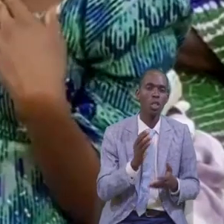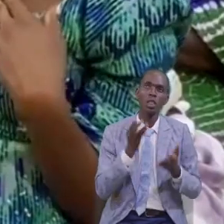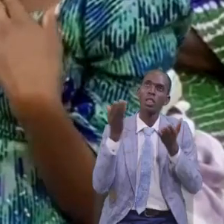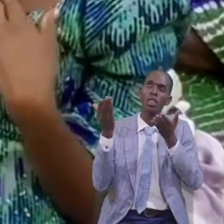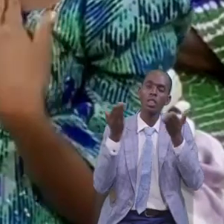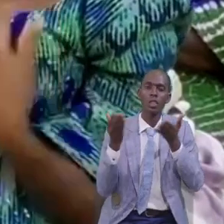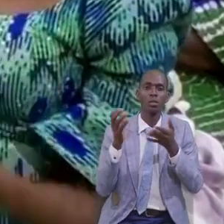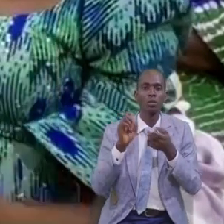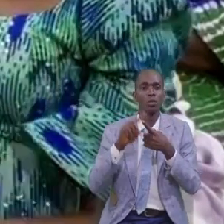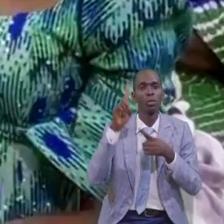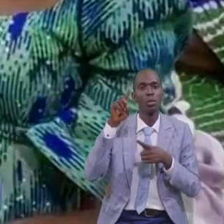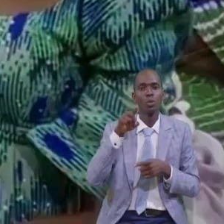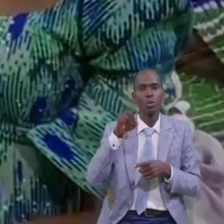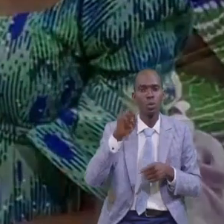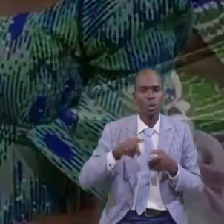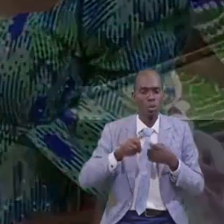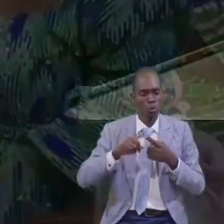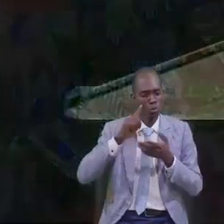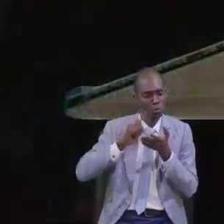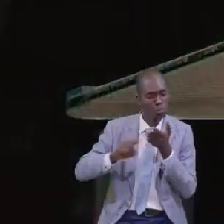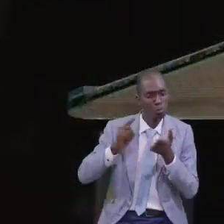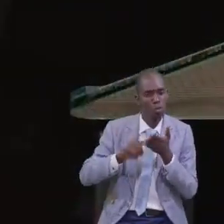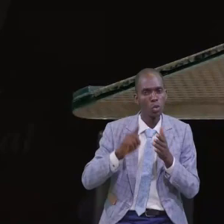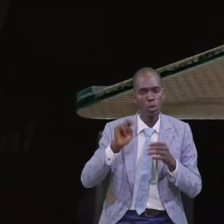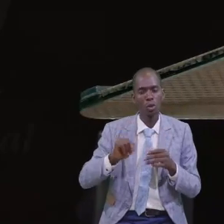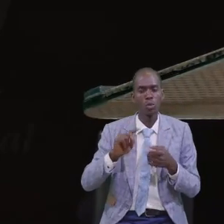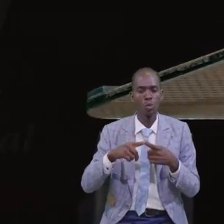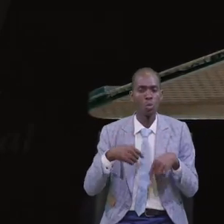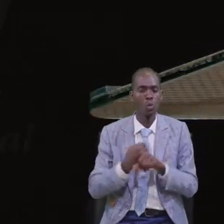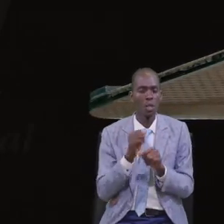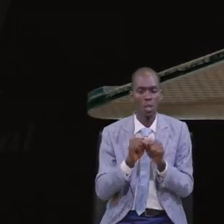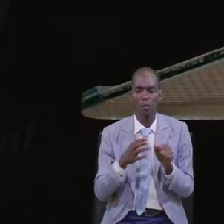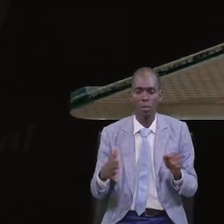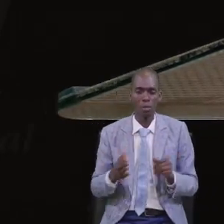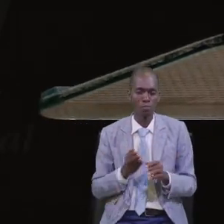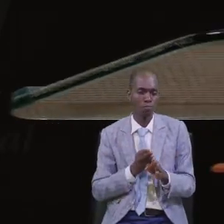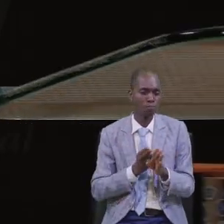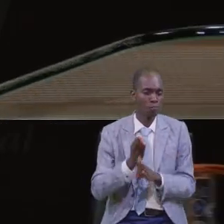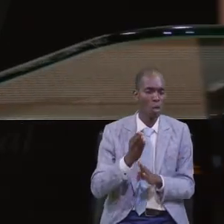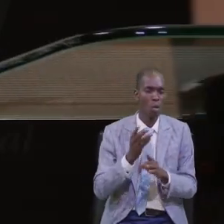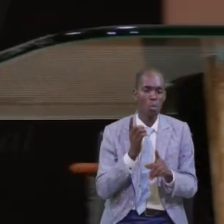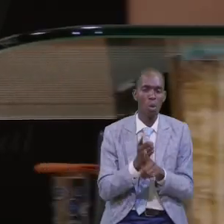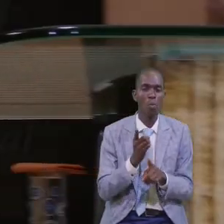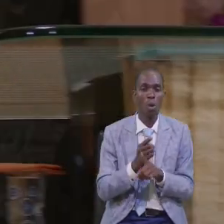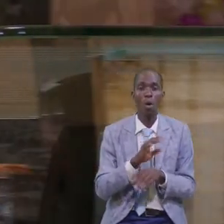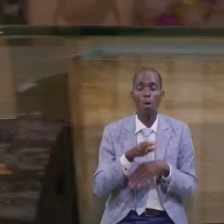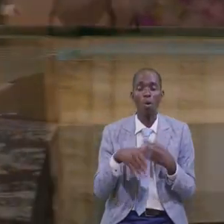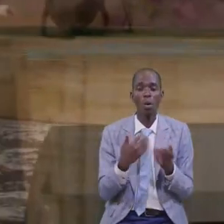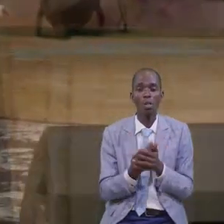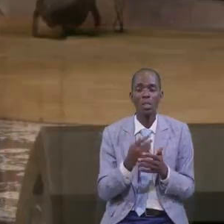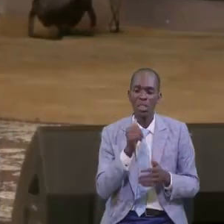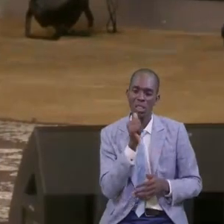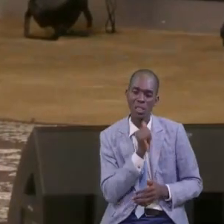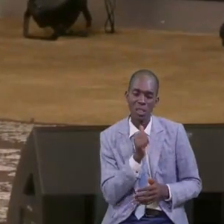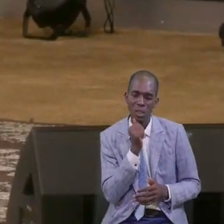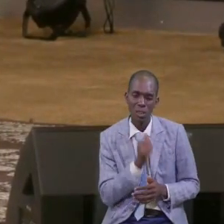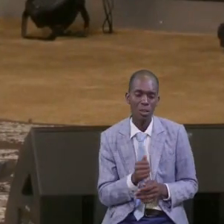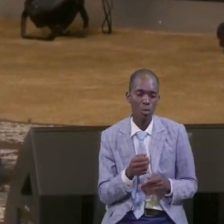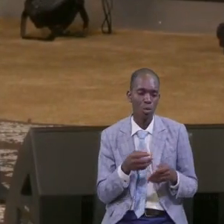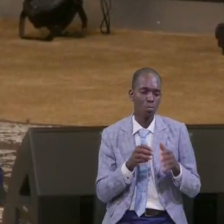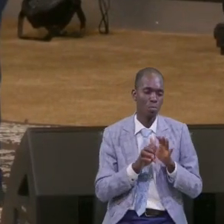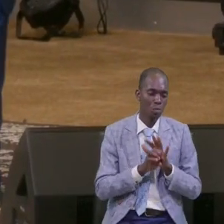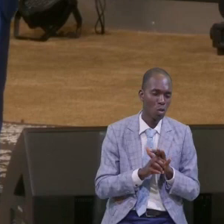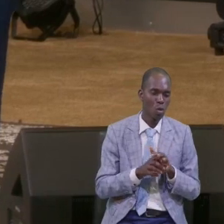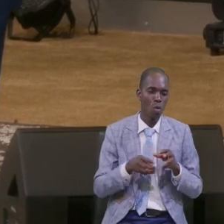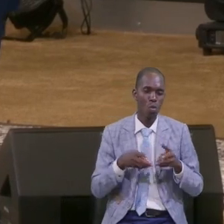check up, and we need to make everything straight before Him, and all those secret pattern of living